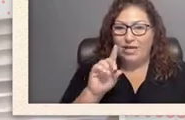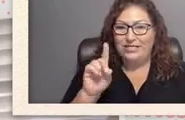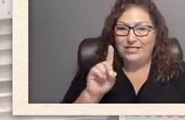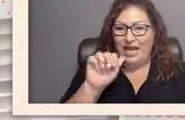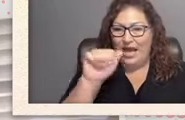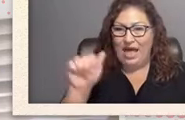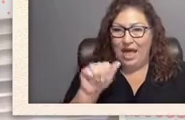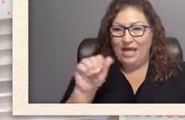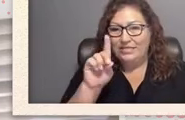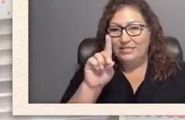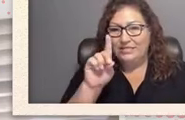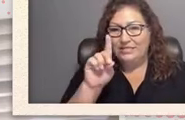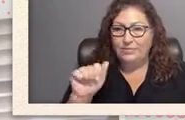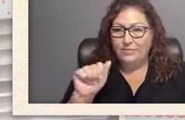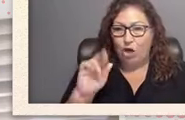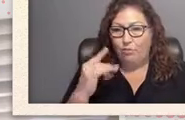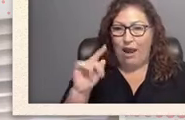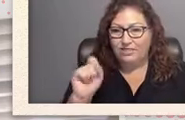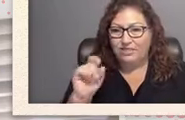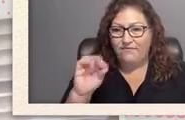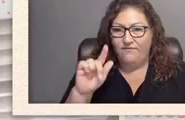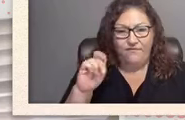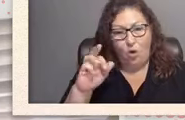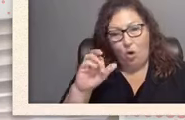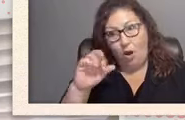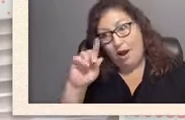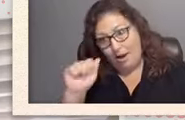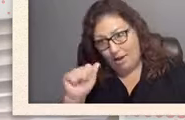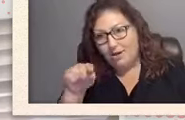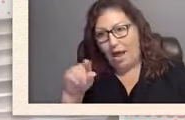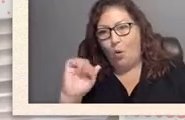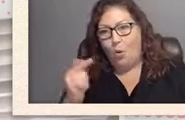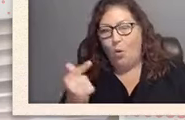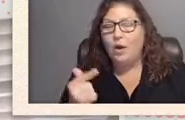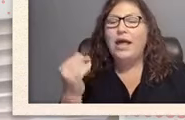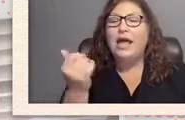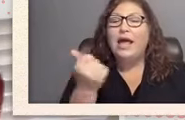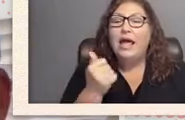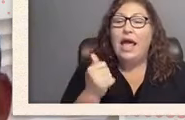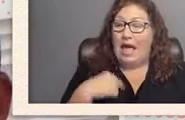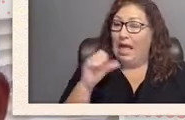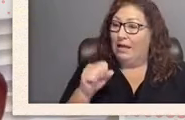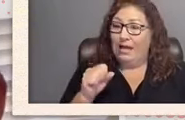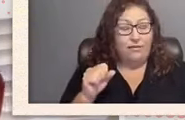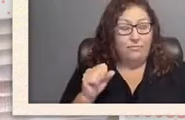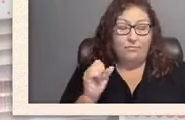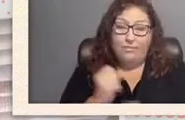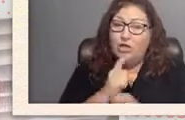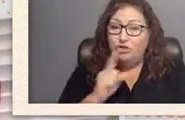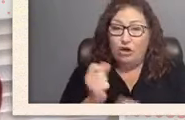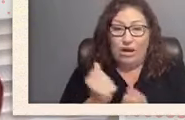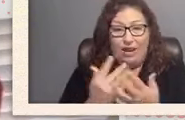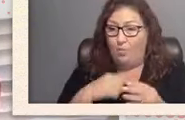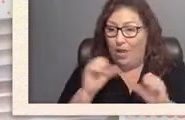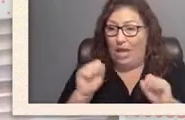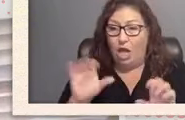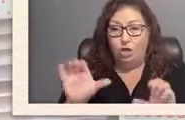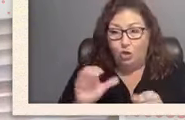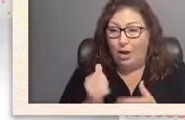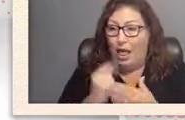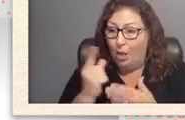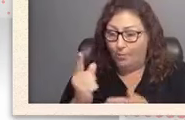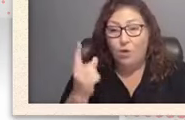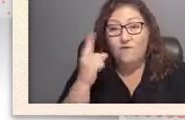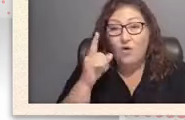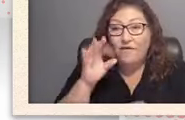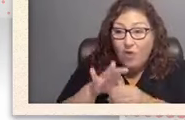TonyD@disabilityrightsflorida.org. And I'll do my best to make sure that anything we can do to help you is accommodated. In terms of voting accommodations,